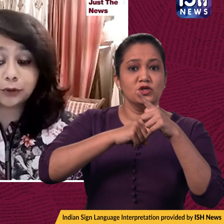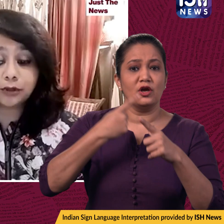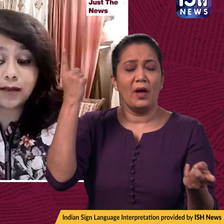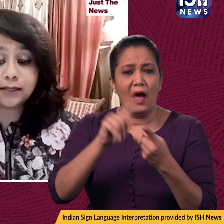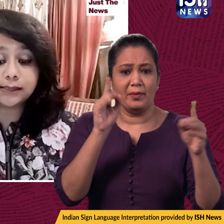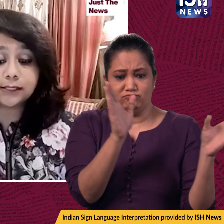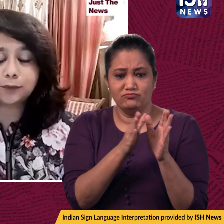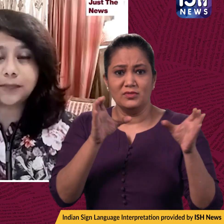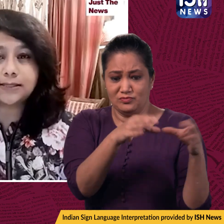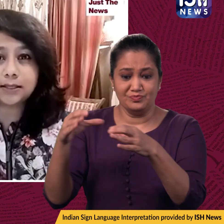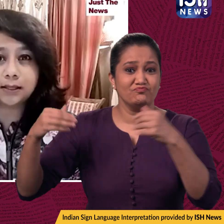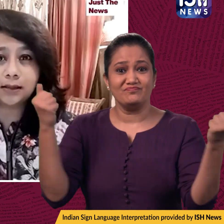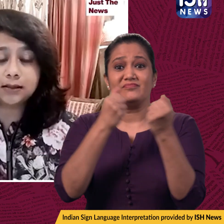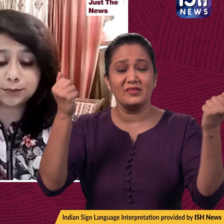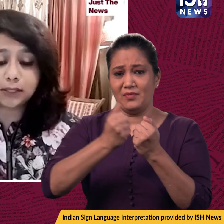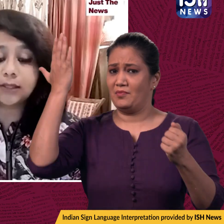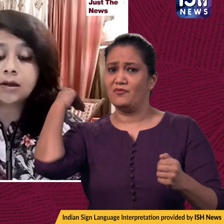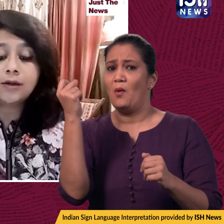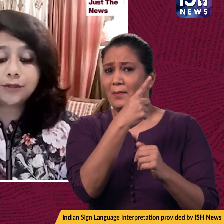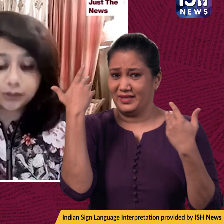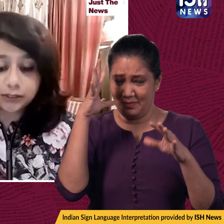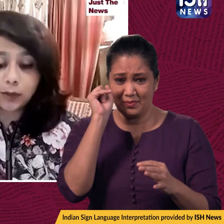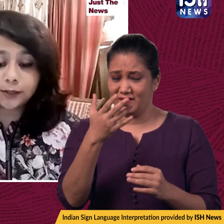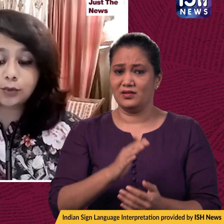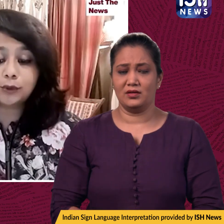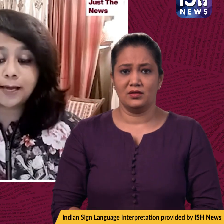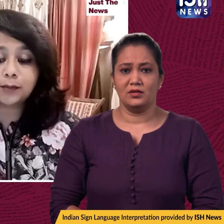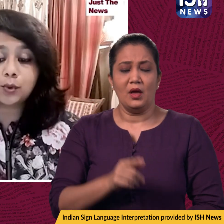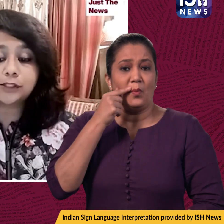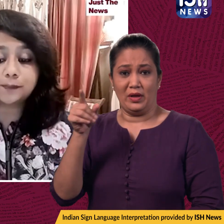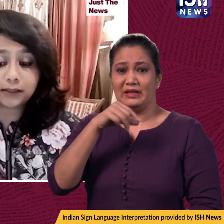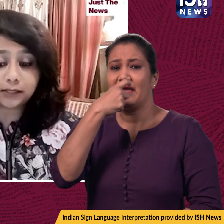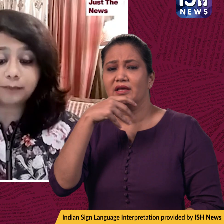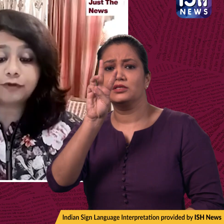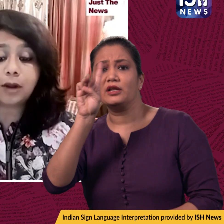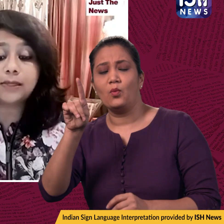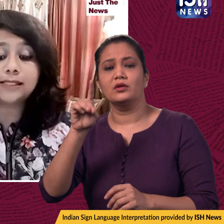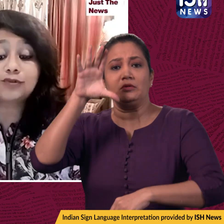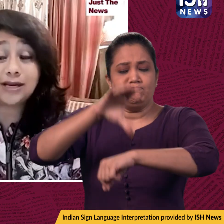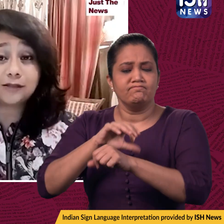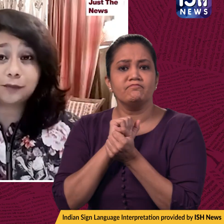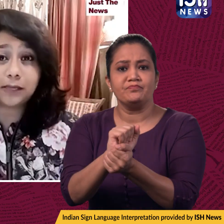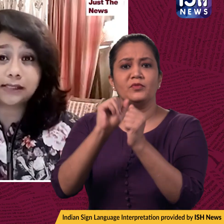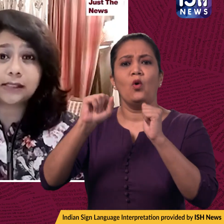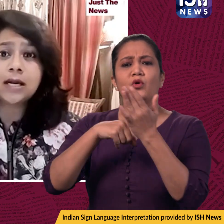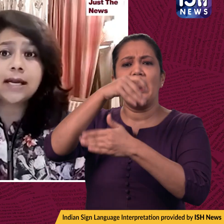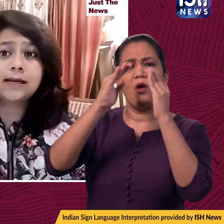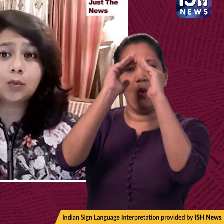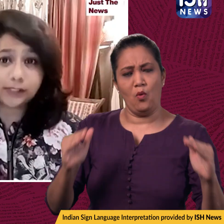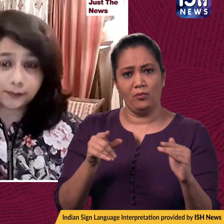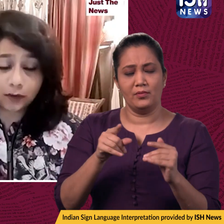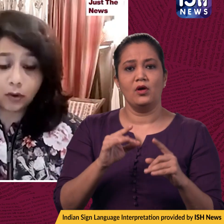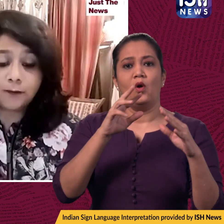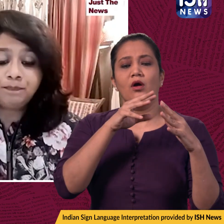Jahangirpuri communal violence that took place earlier this month. The 31-year-old man was picked up from his relative's place